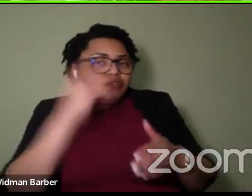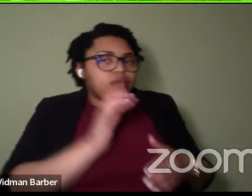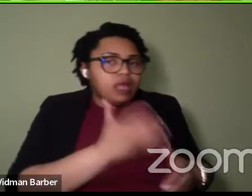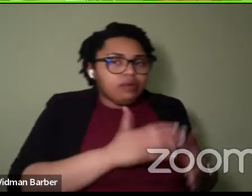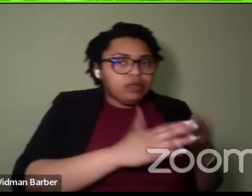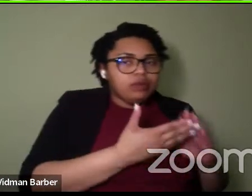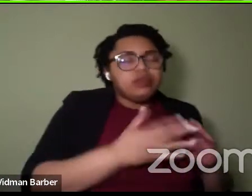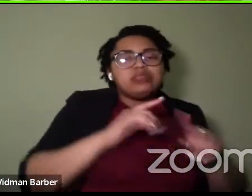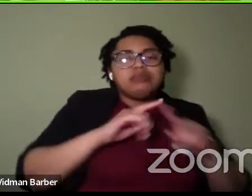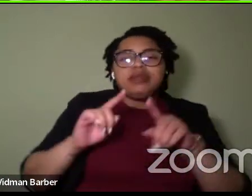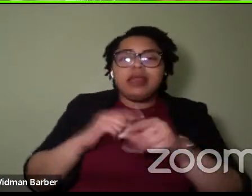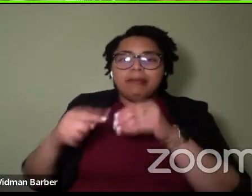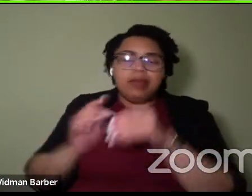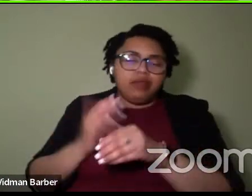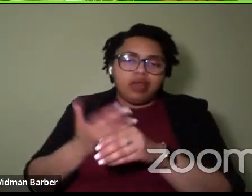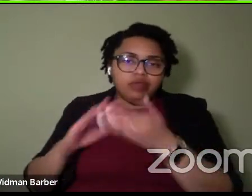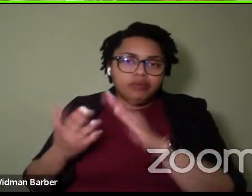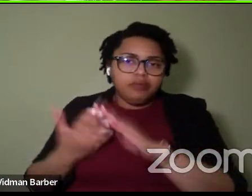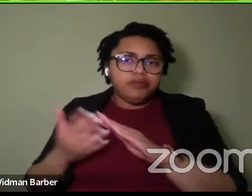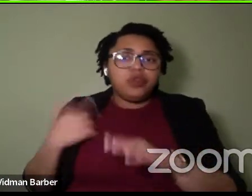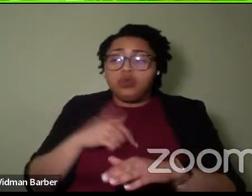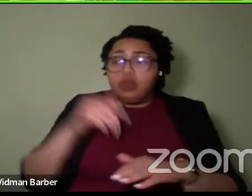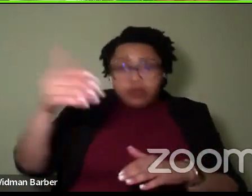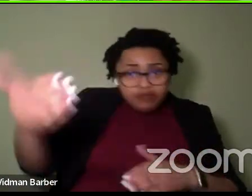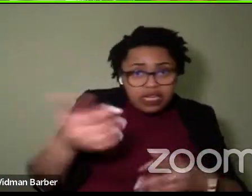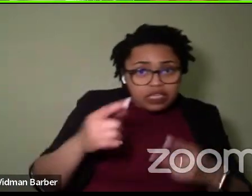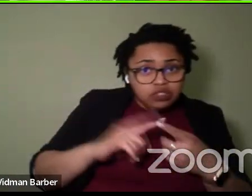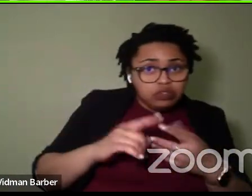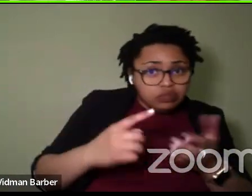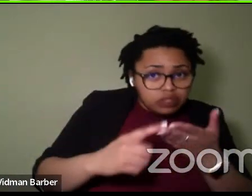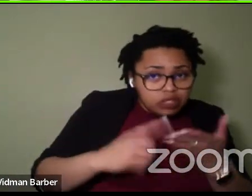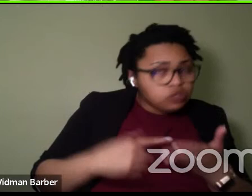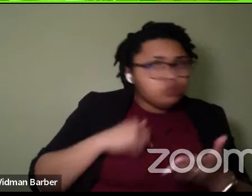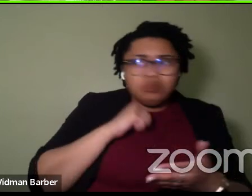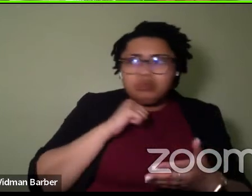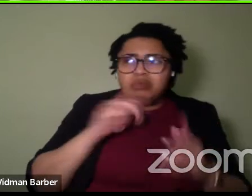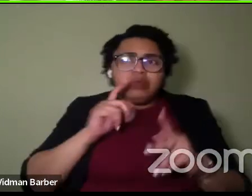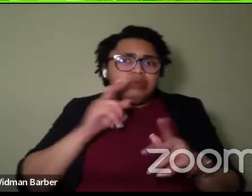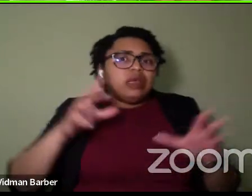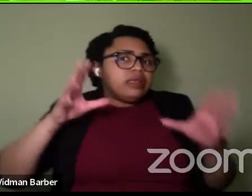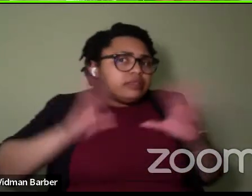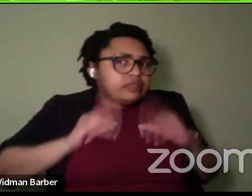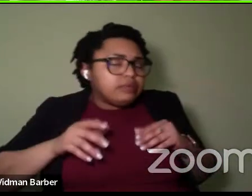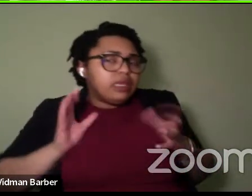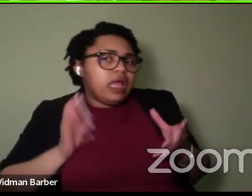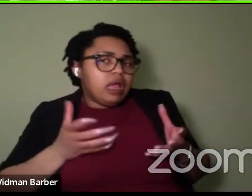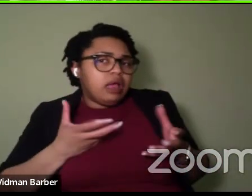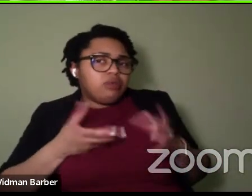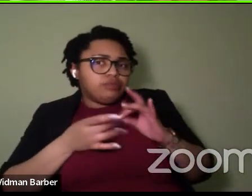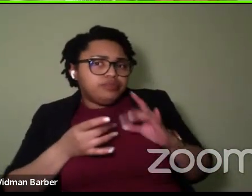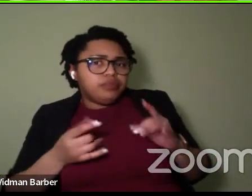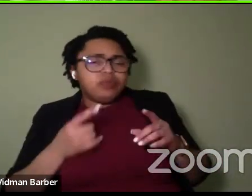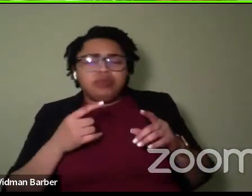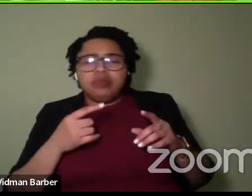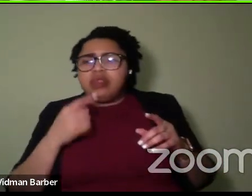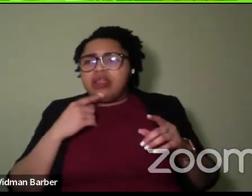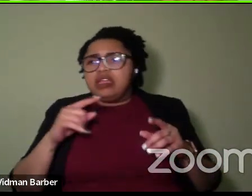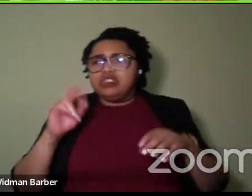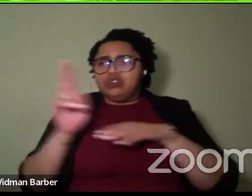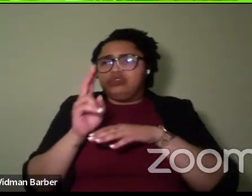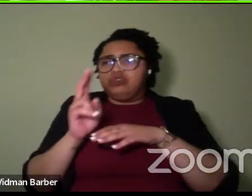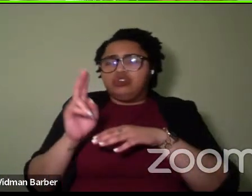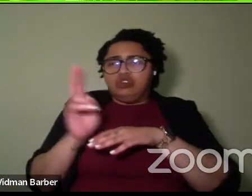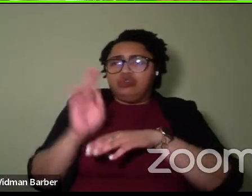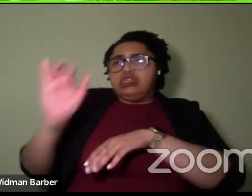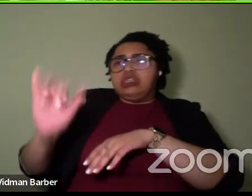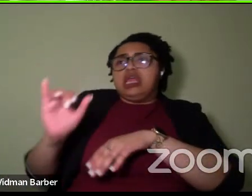we're invited to the table, we're rarely listened to. We're, just taking that token seat at the table. And I think that it's